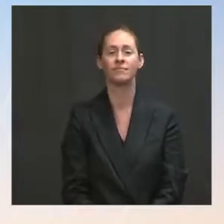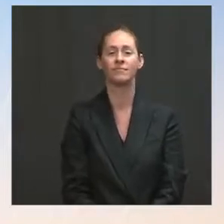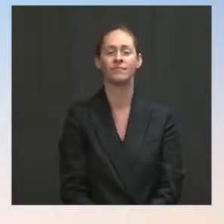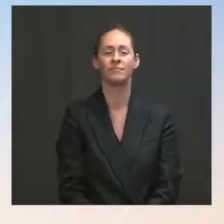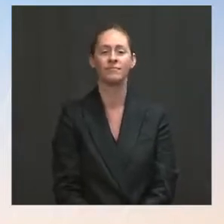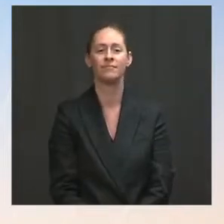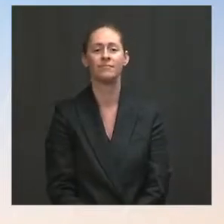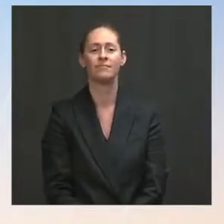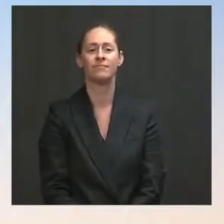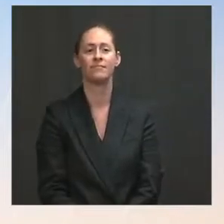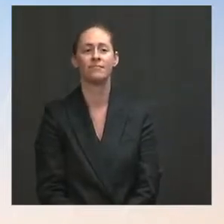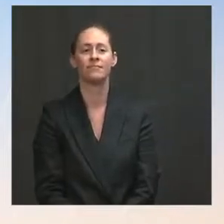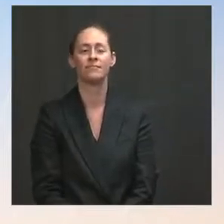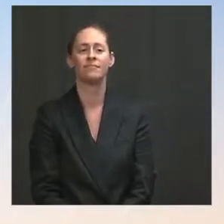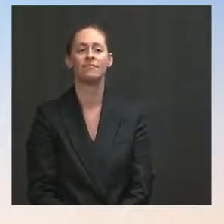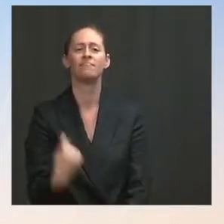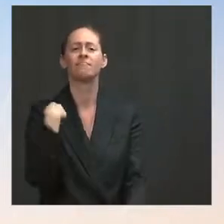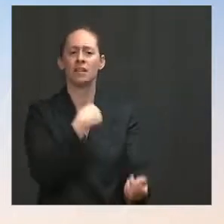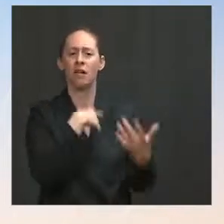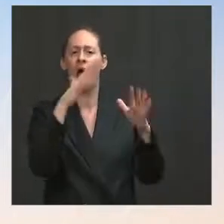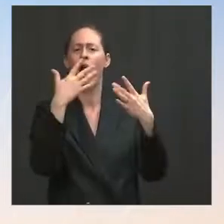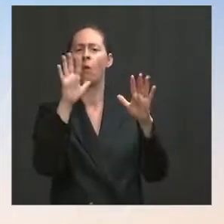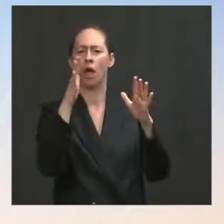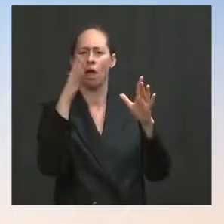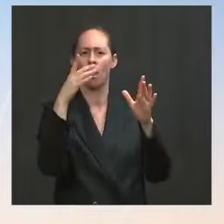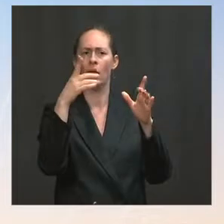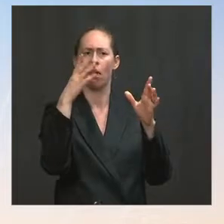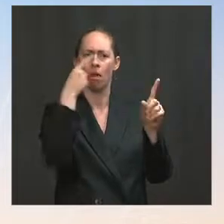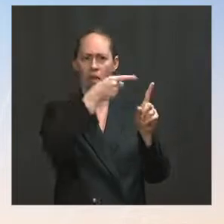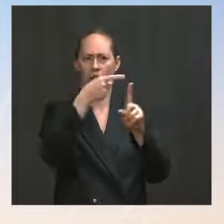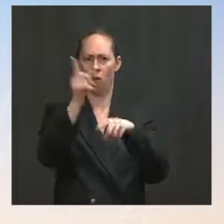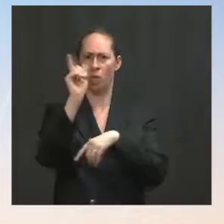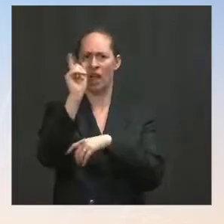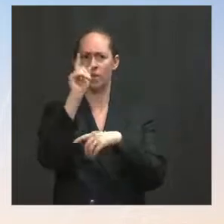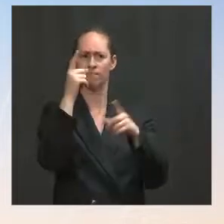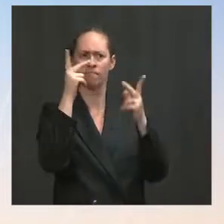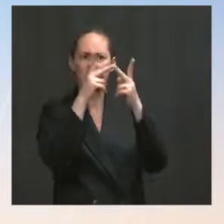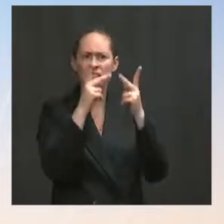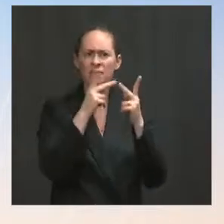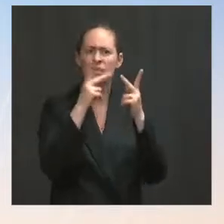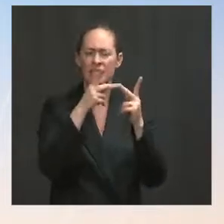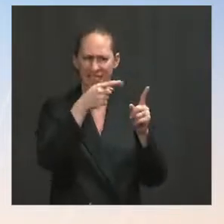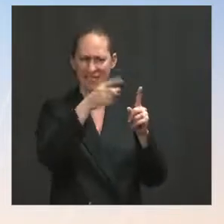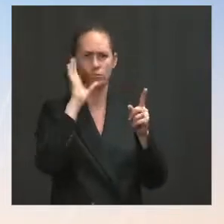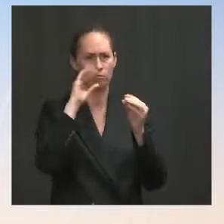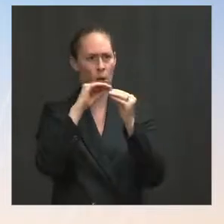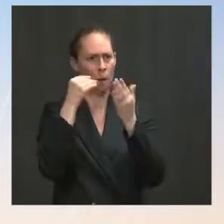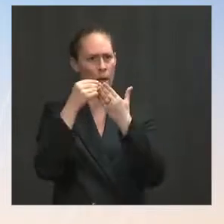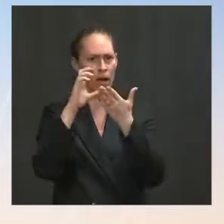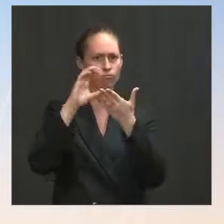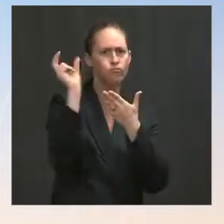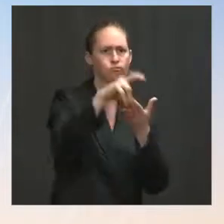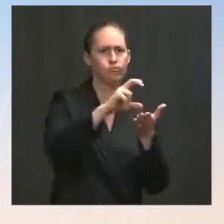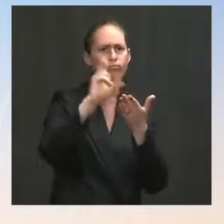in funding, and certainly there's available data, and we will also look closely at where we're seeing an